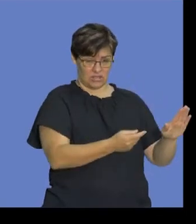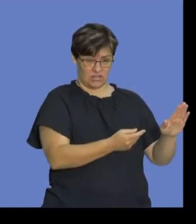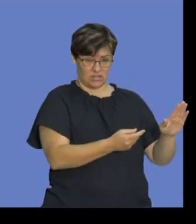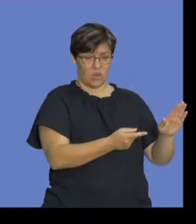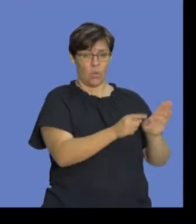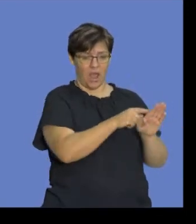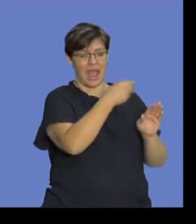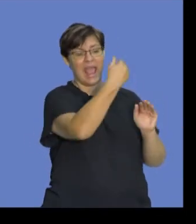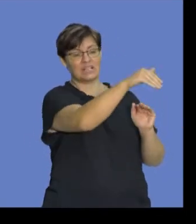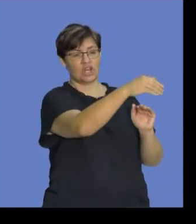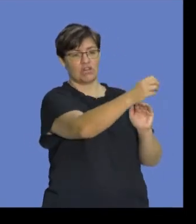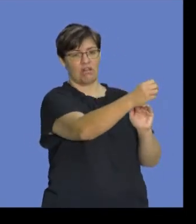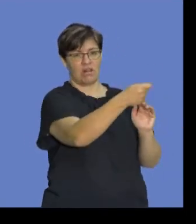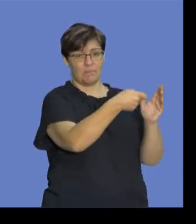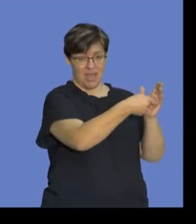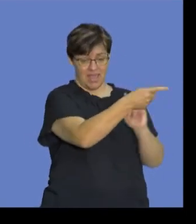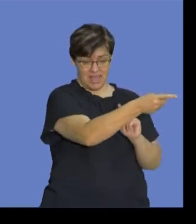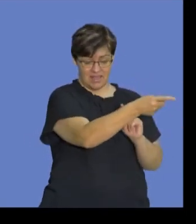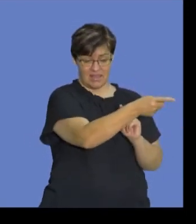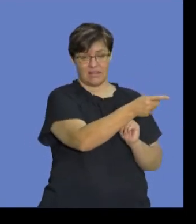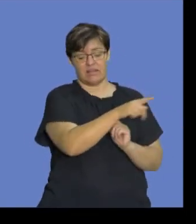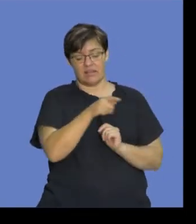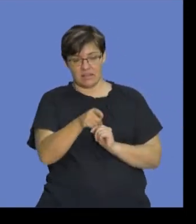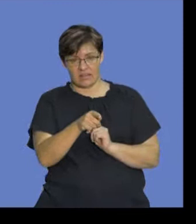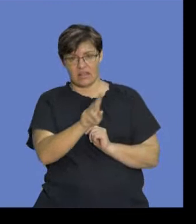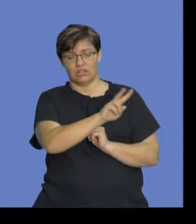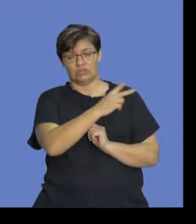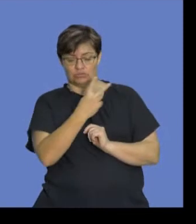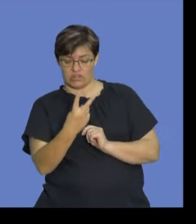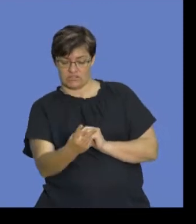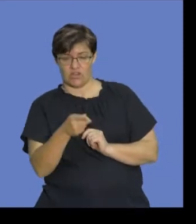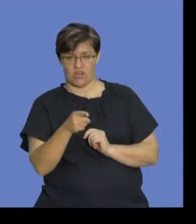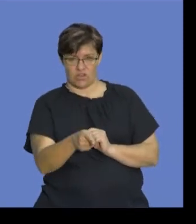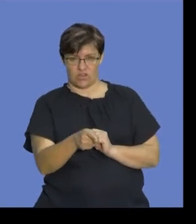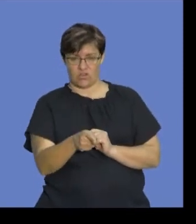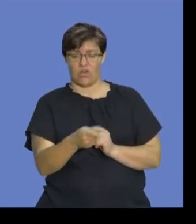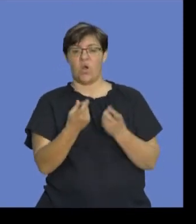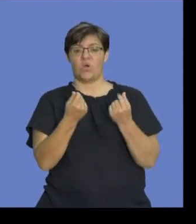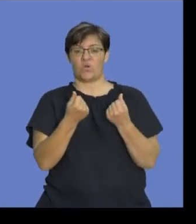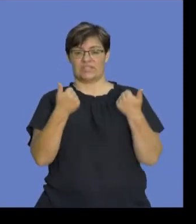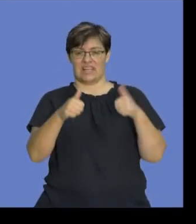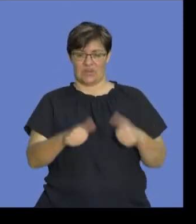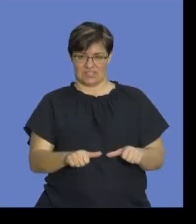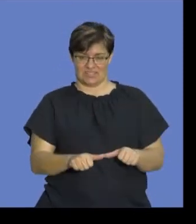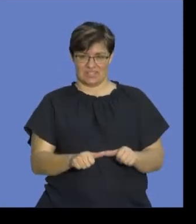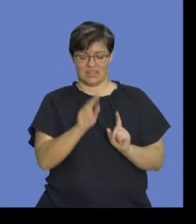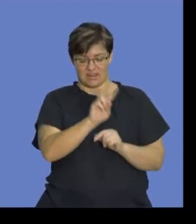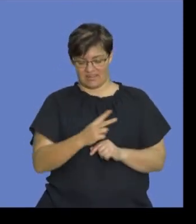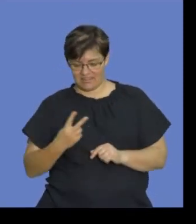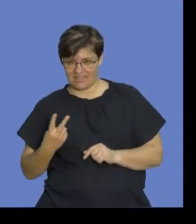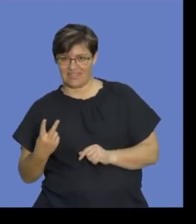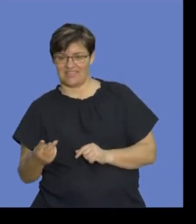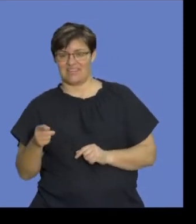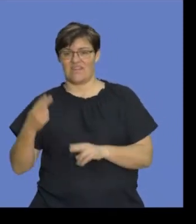entry. Then you have your transfer of information into your cost account, and then finally into